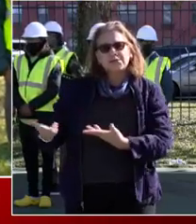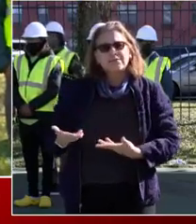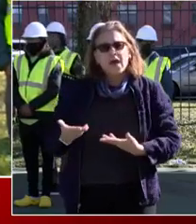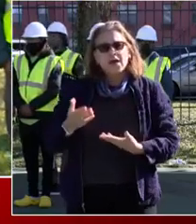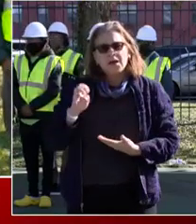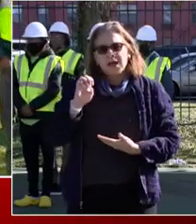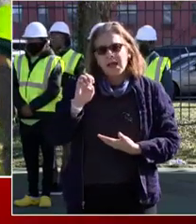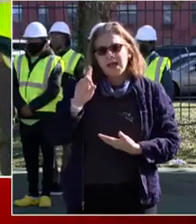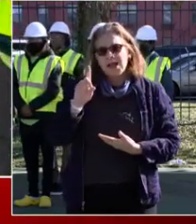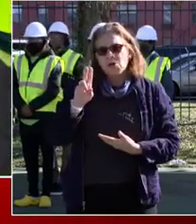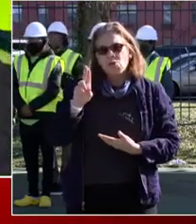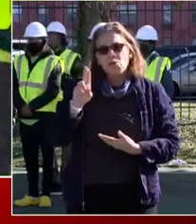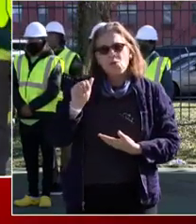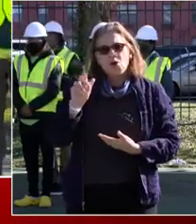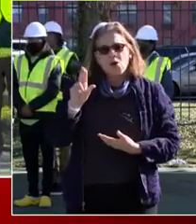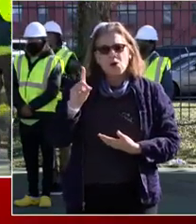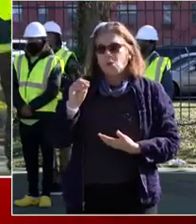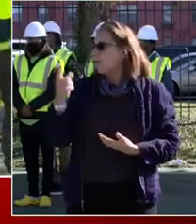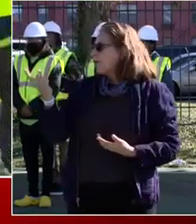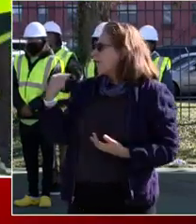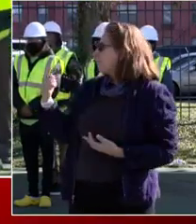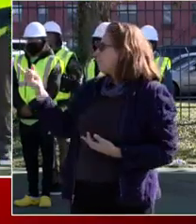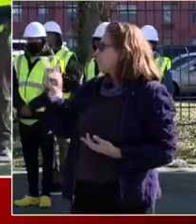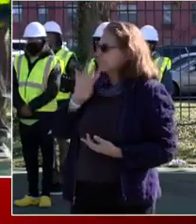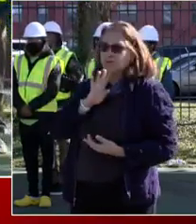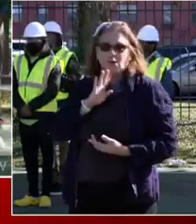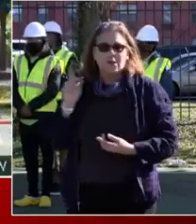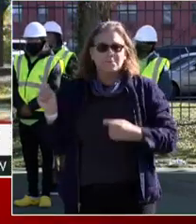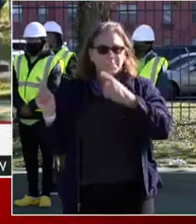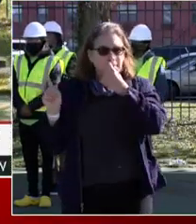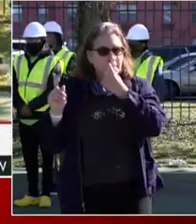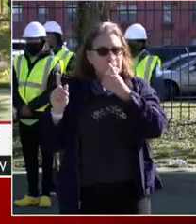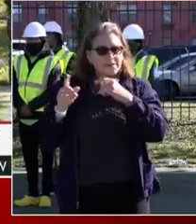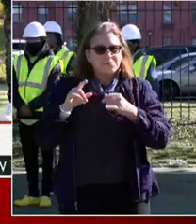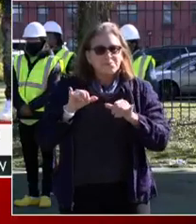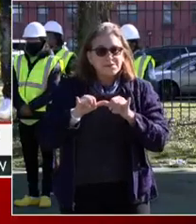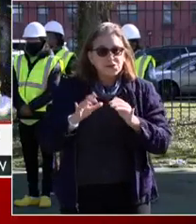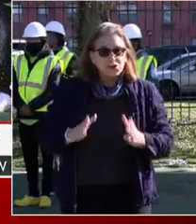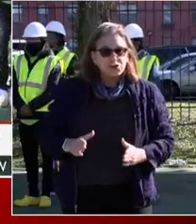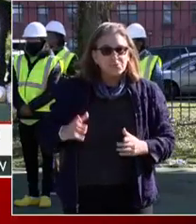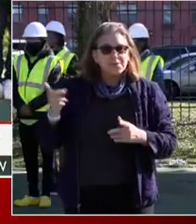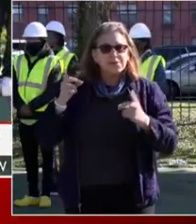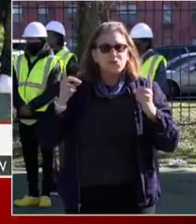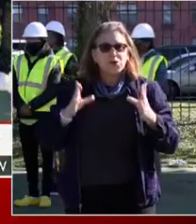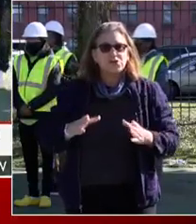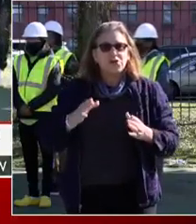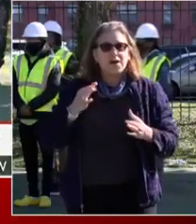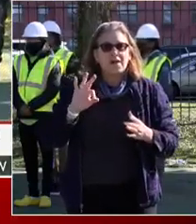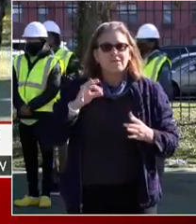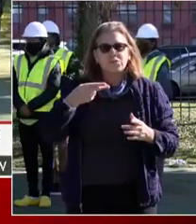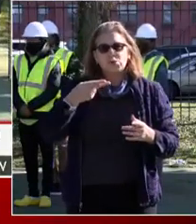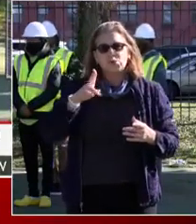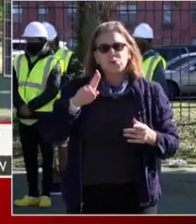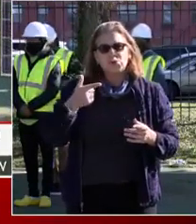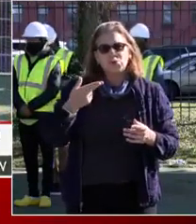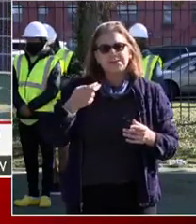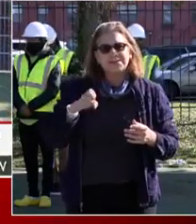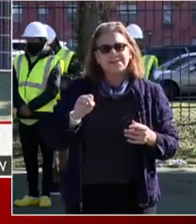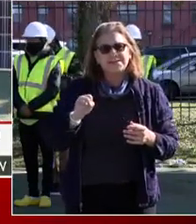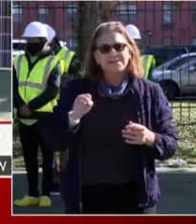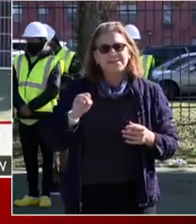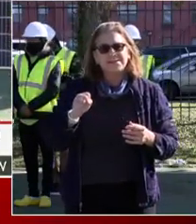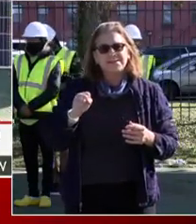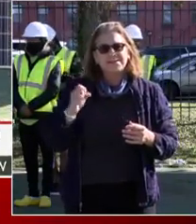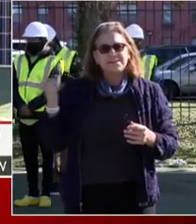to talk about our partnership with the Office of Latino Affairs and how we're recruiting more DC residents for solar